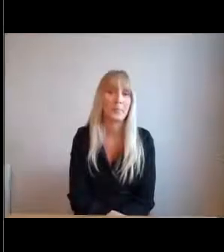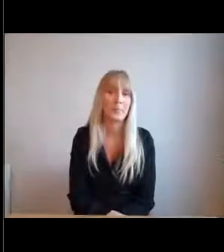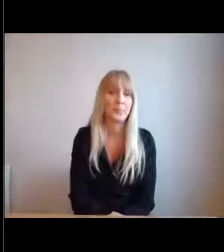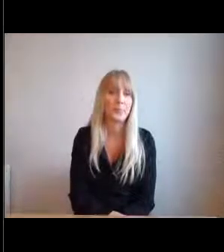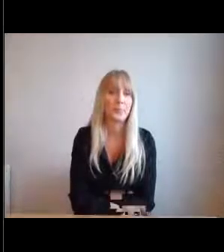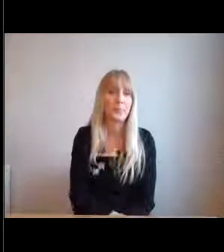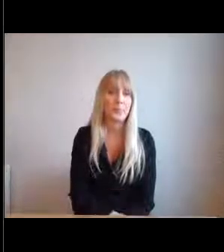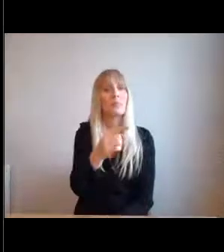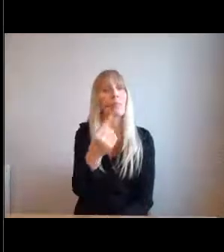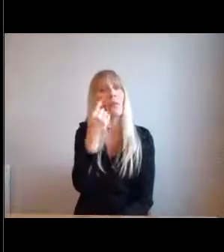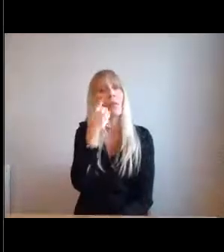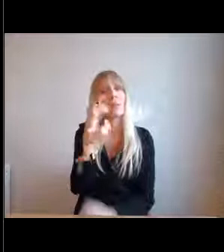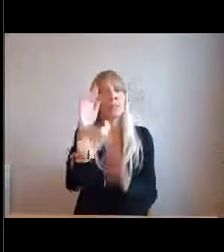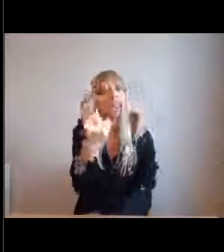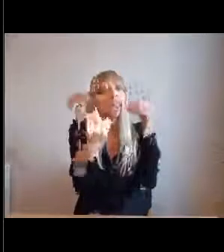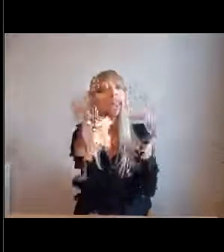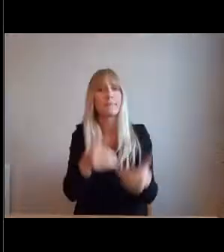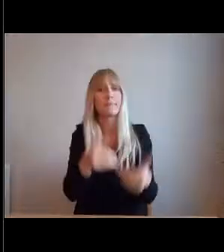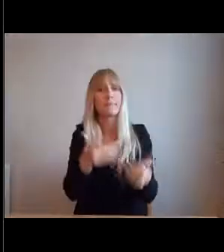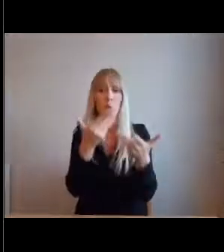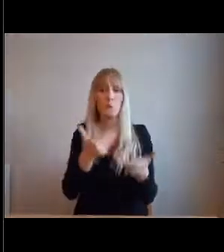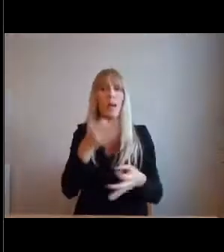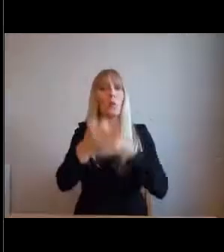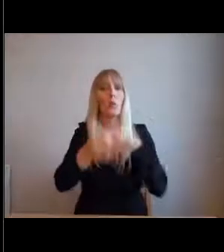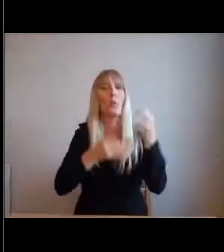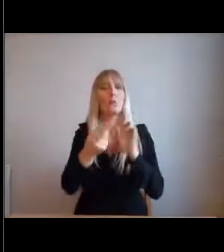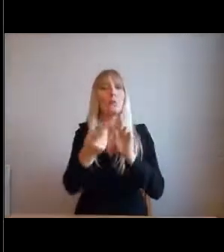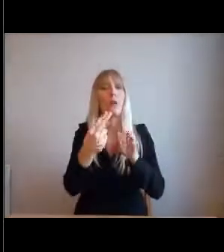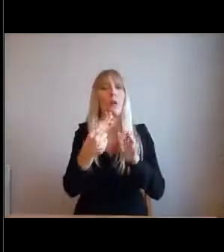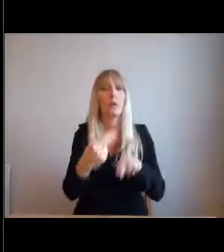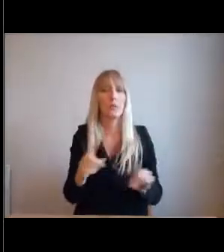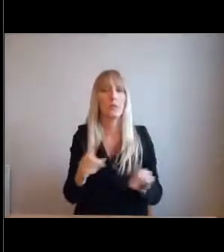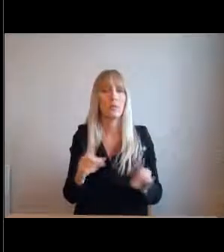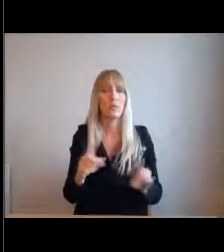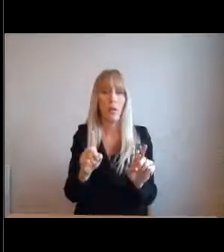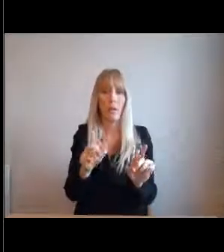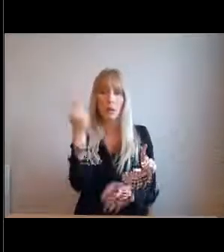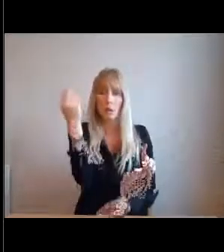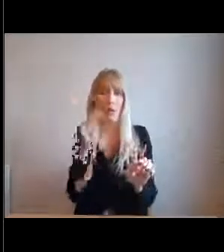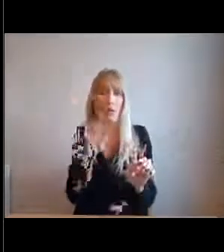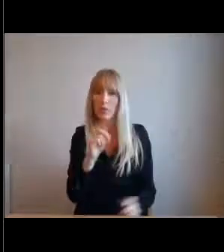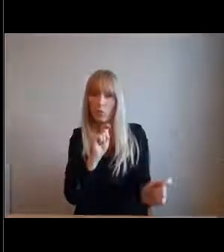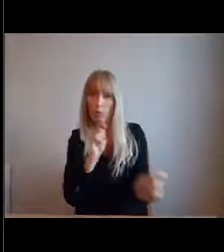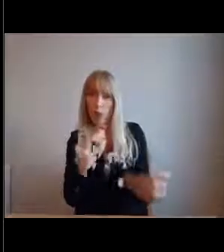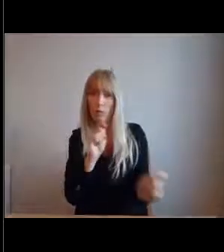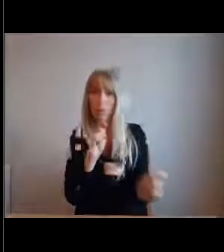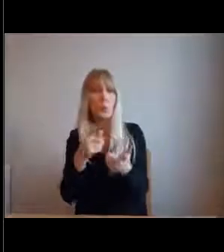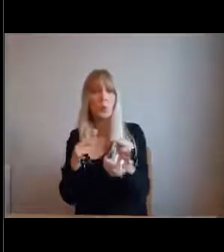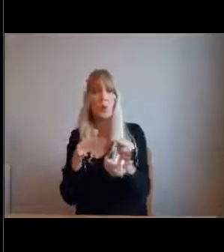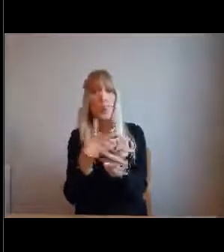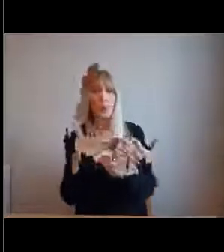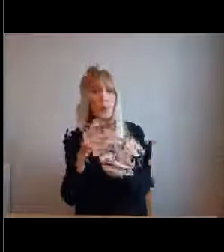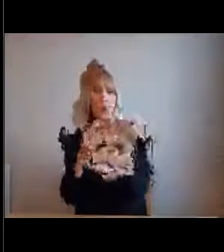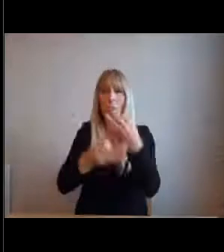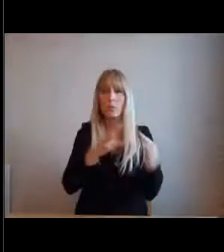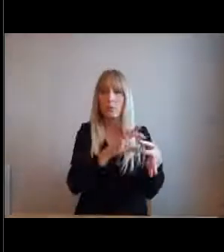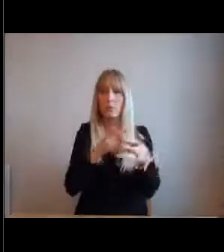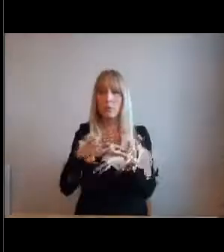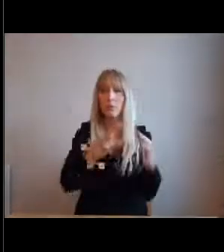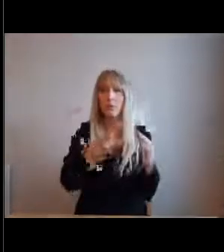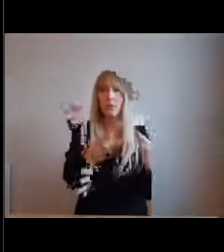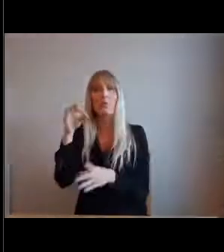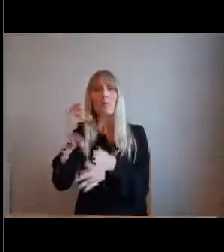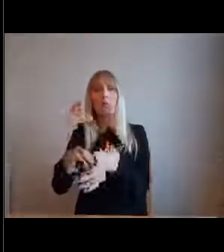We're looking to focus today's Q&A session on the design refinement consultation. So if you've got any questions about the project